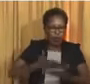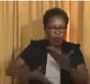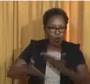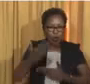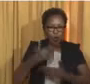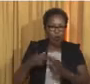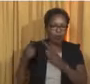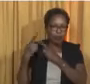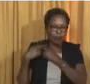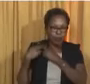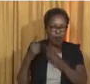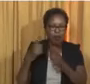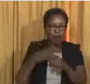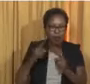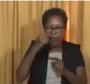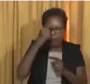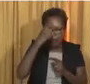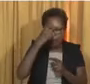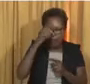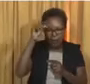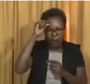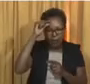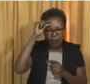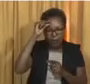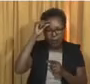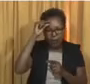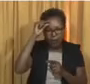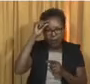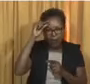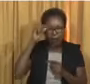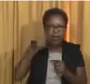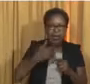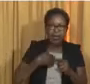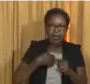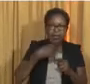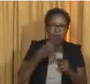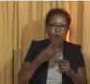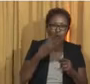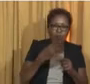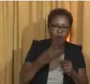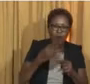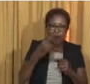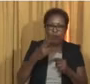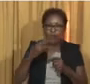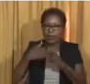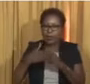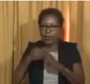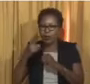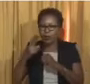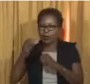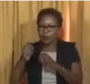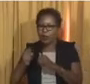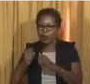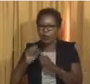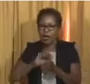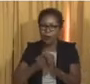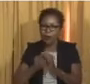Indian Parliament passed the 24th, 25th, and 29th amendments to the Indian